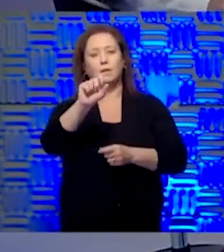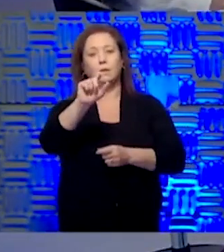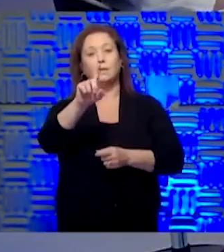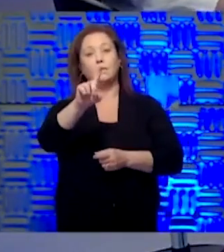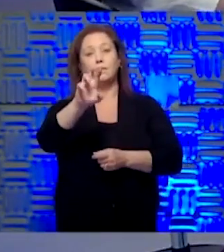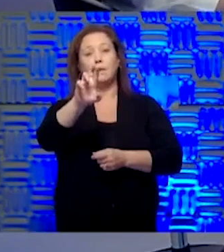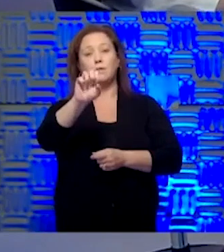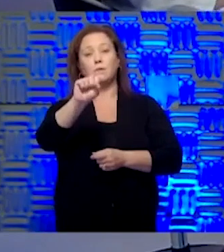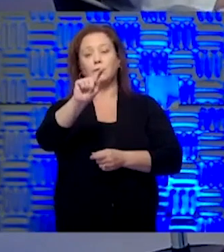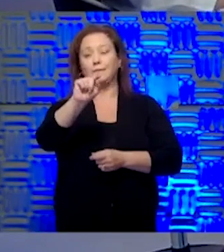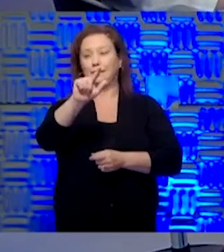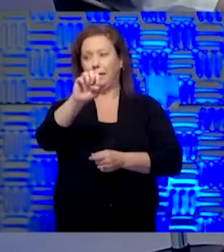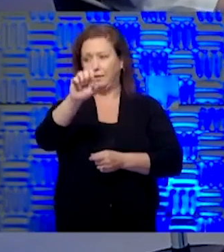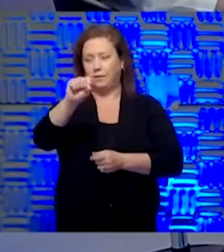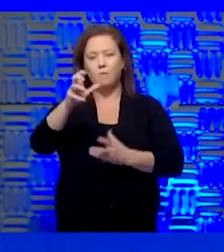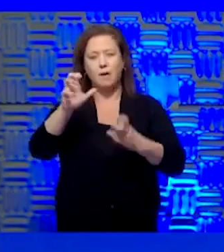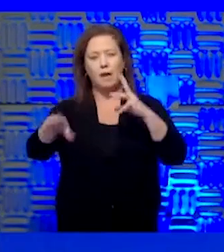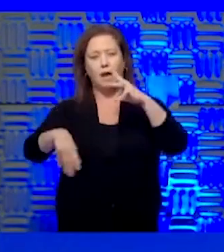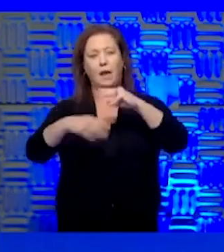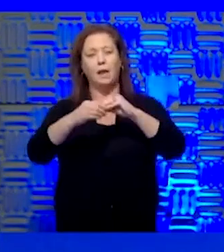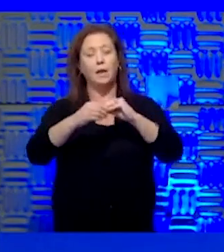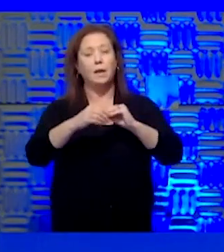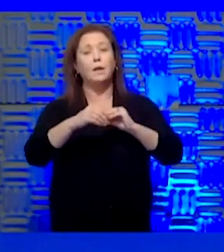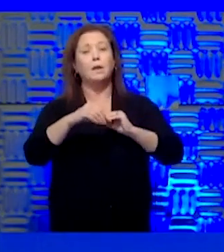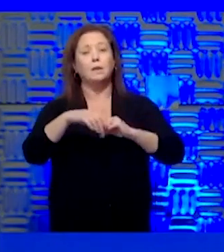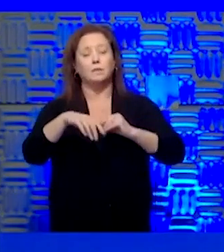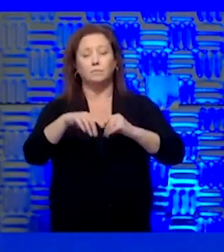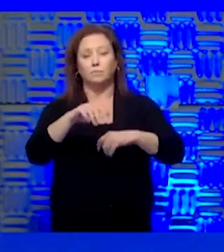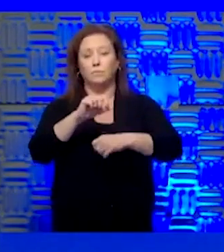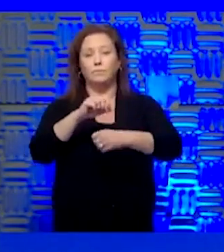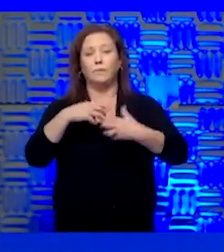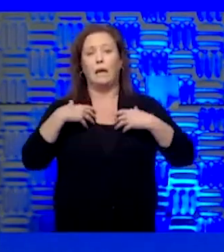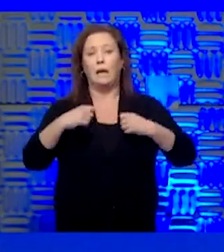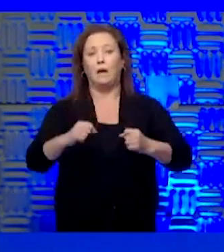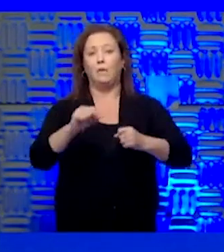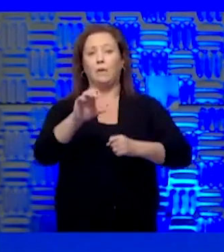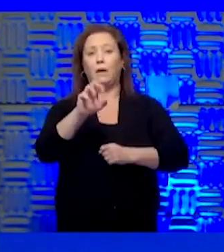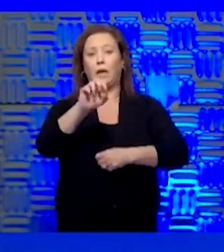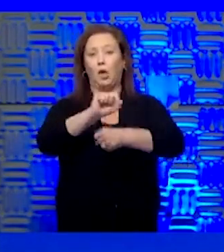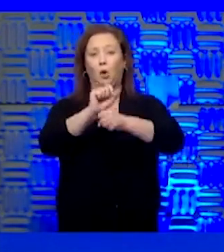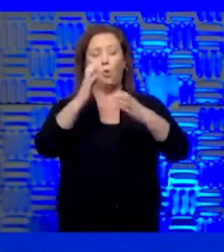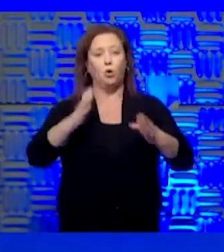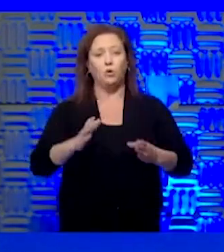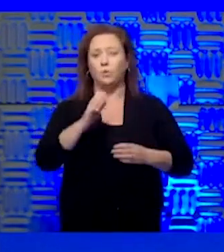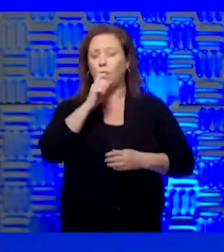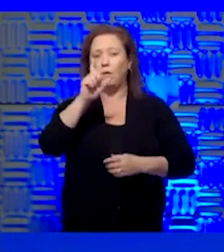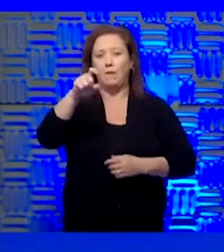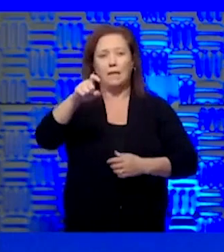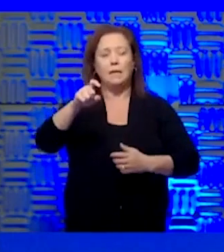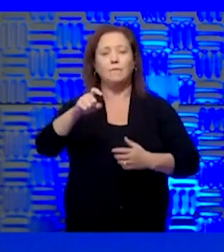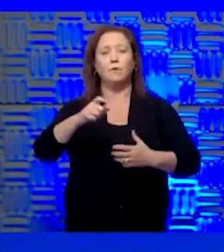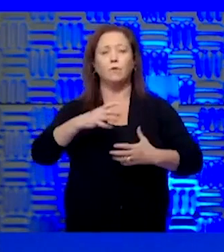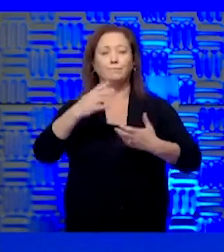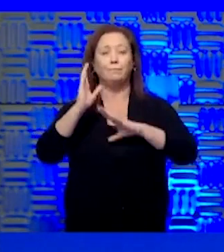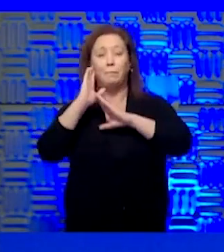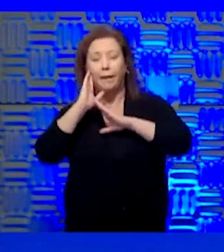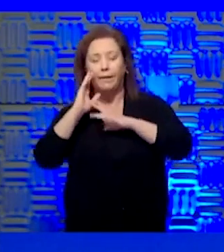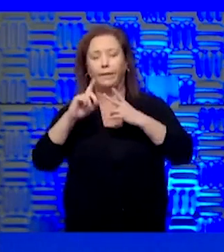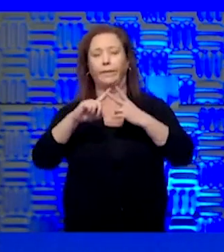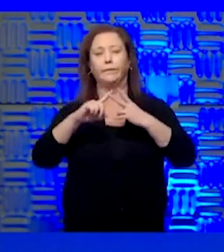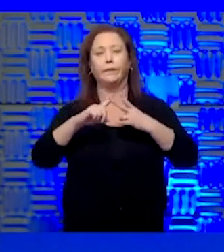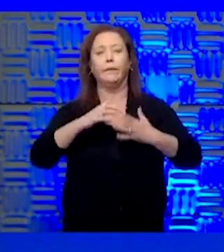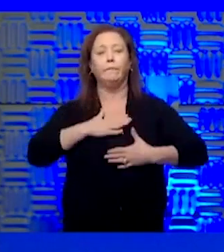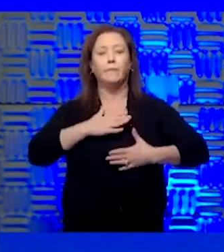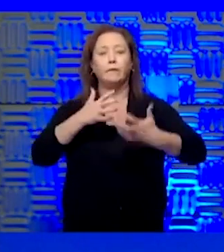our health system here, healthcare workers, especially here, we don't have a need for beds. We don't have a need for ventilators. We don't have a need for